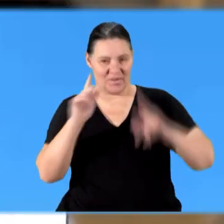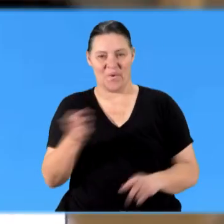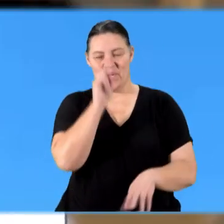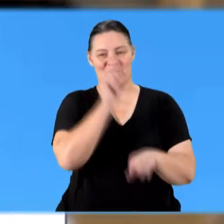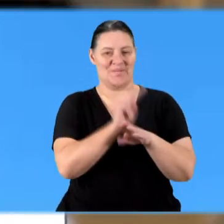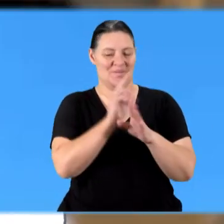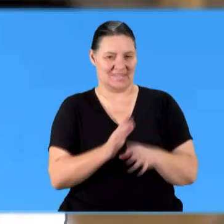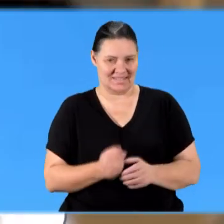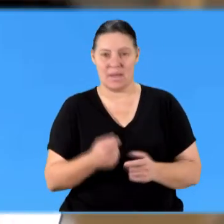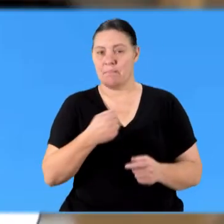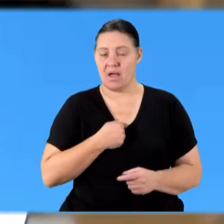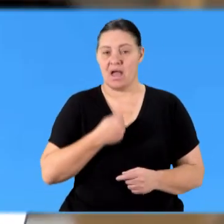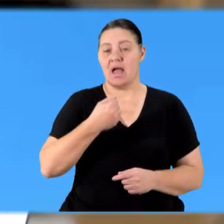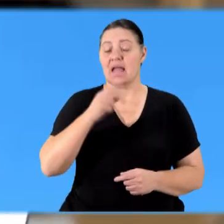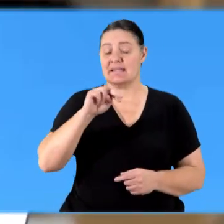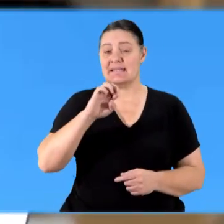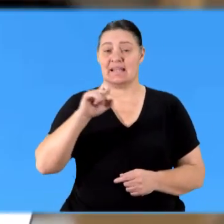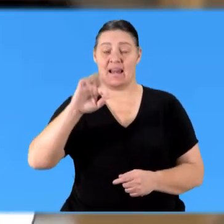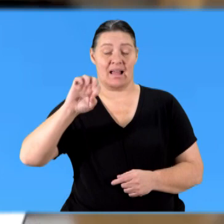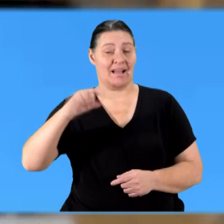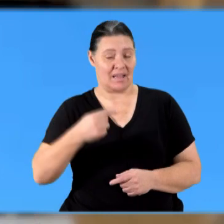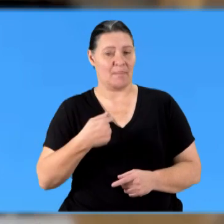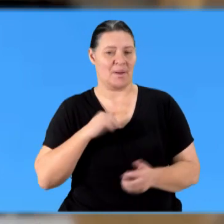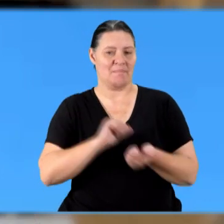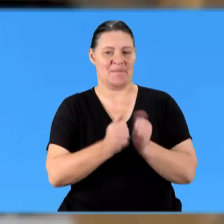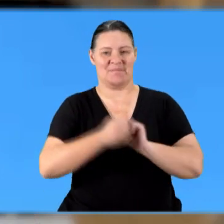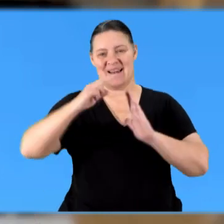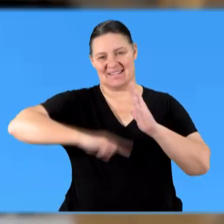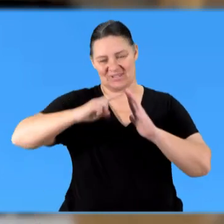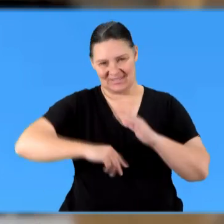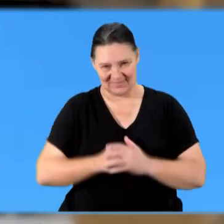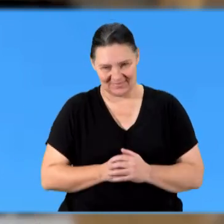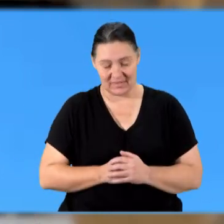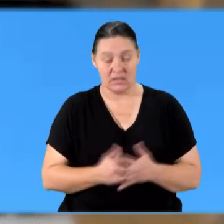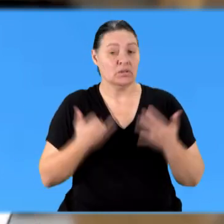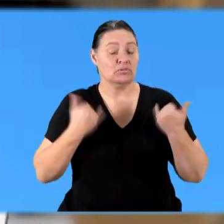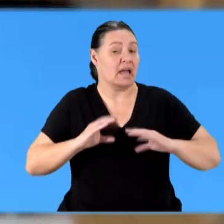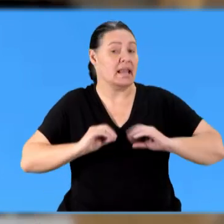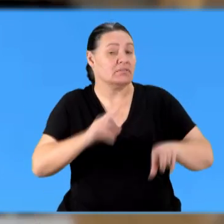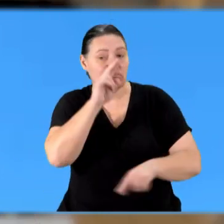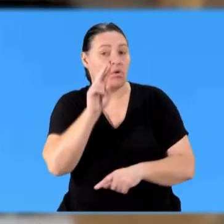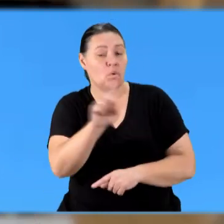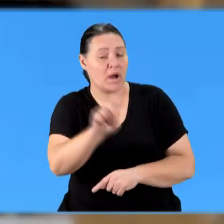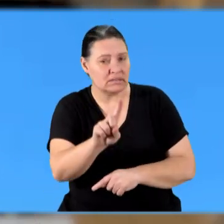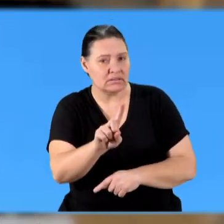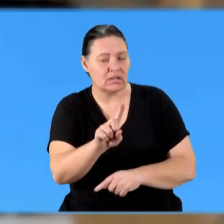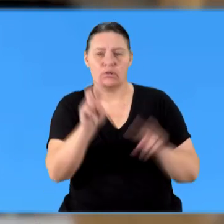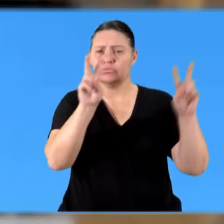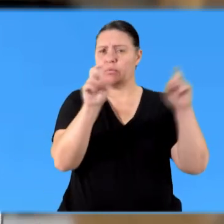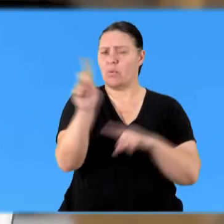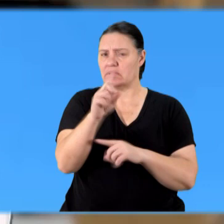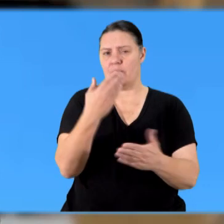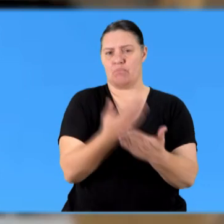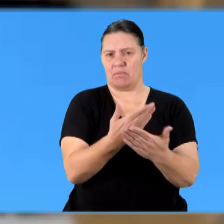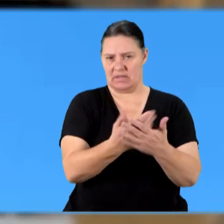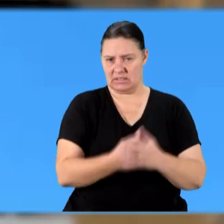day to all our viewers out there. My name is Heinrich Neetling and this is Mathematical Literacy. In today's lesson we'll be looking at the topic